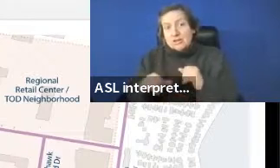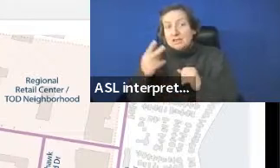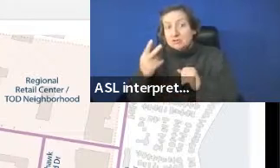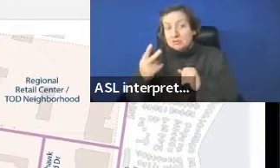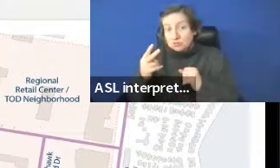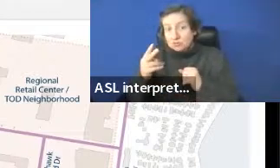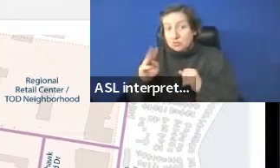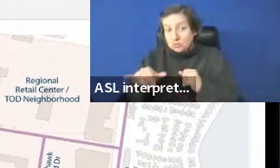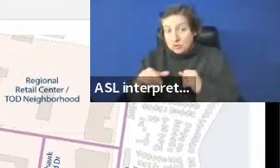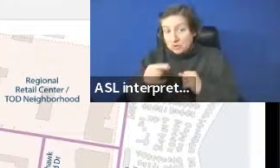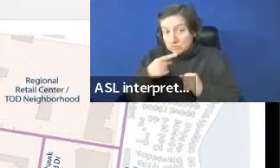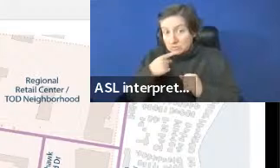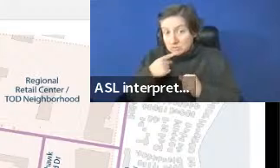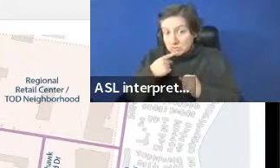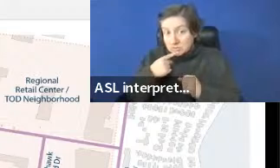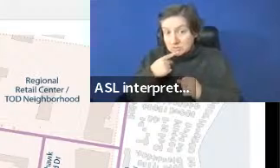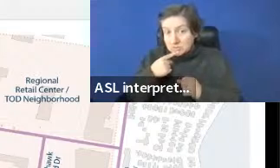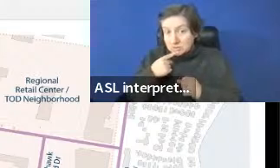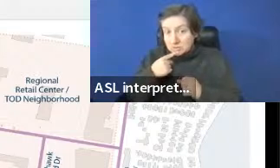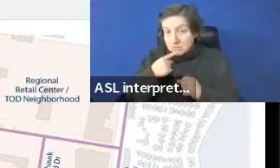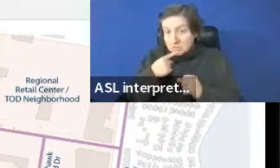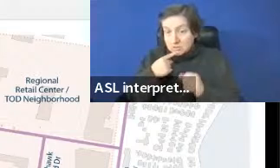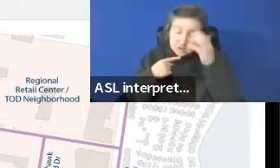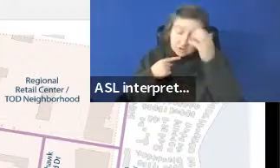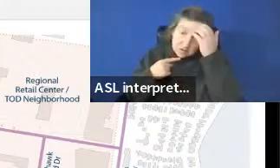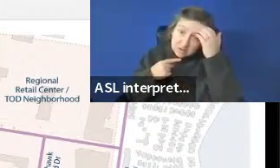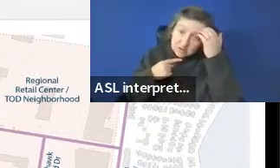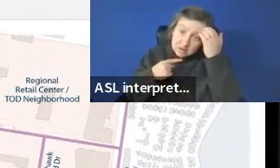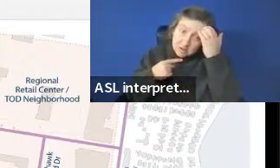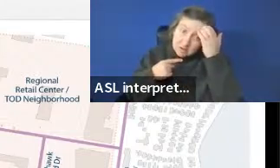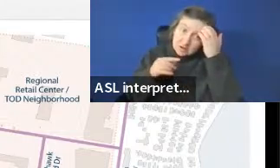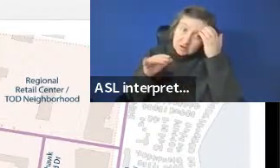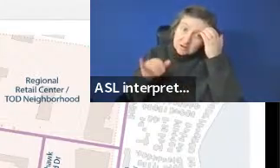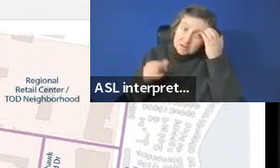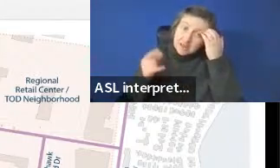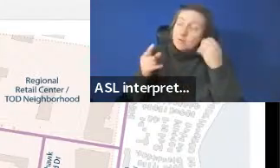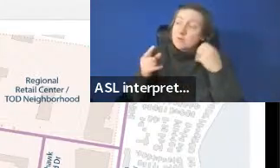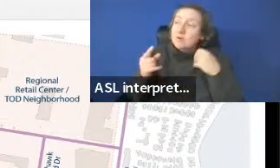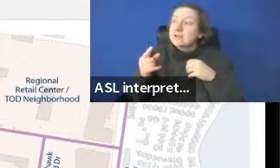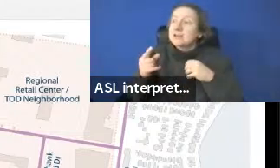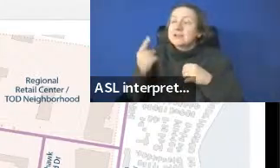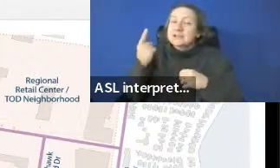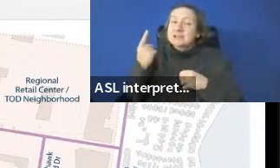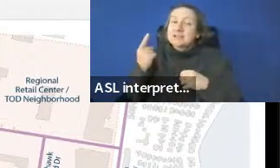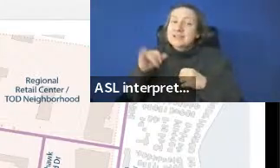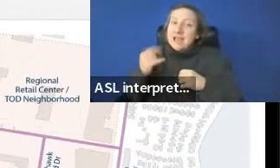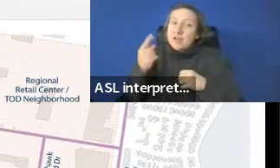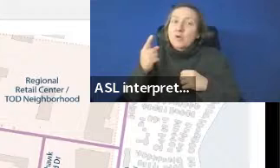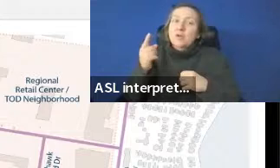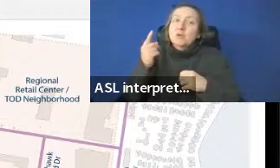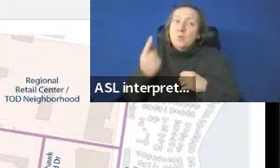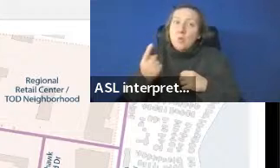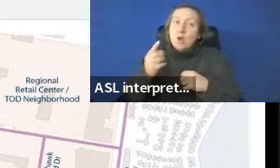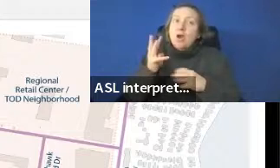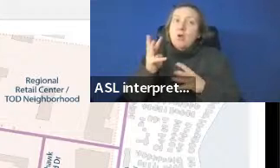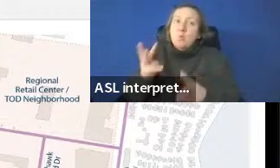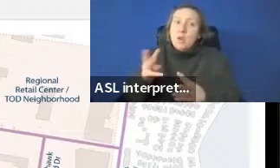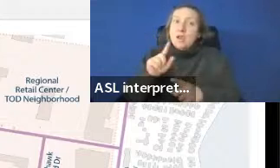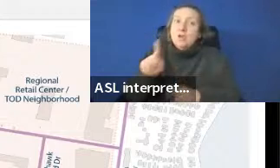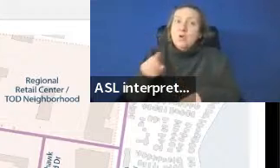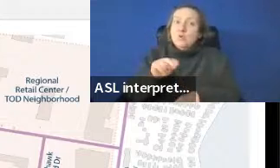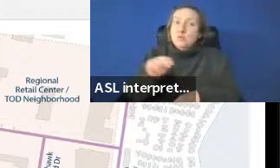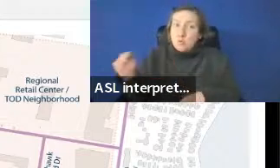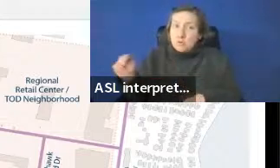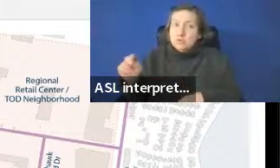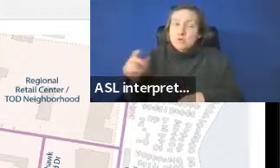correct? Take a Eastern right Bridge. hand turn. That one is One way. that one is one way northbound. Oh,